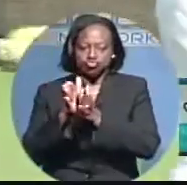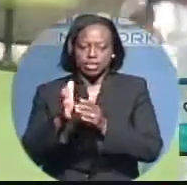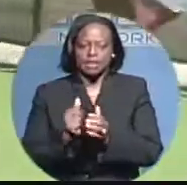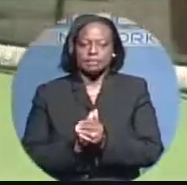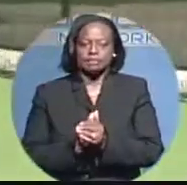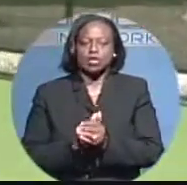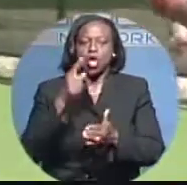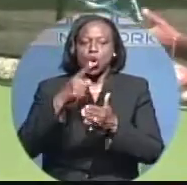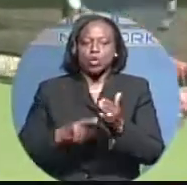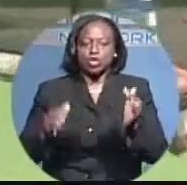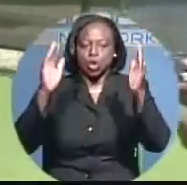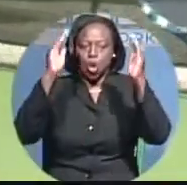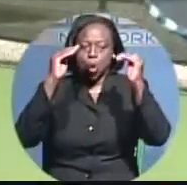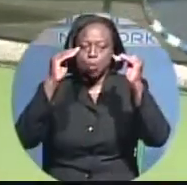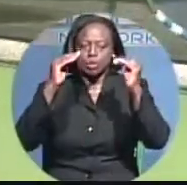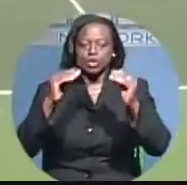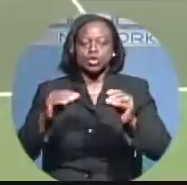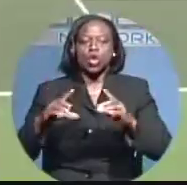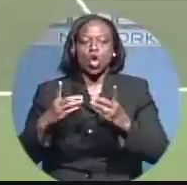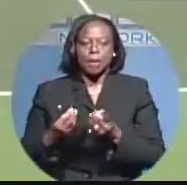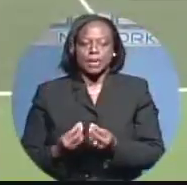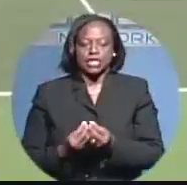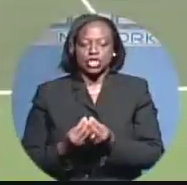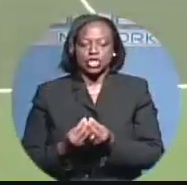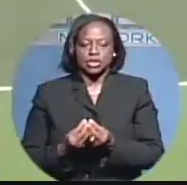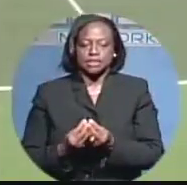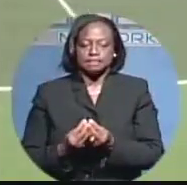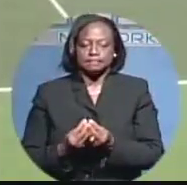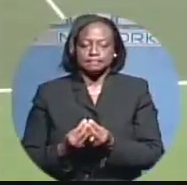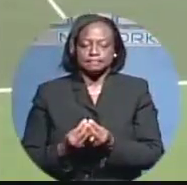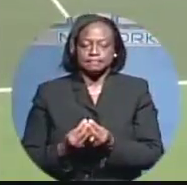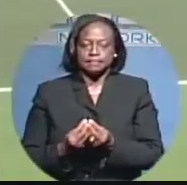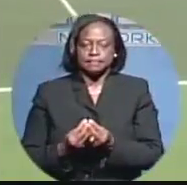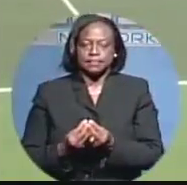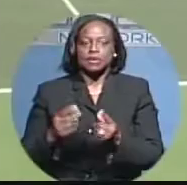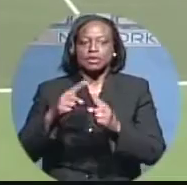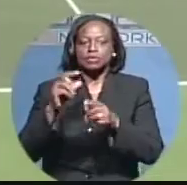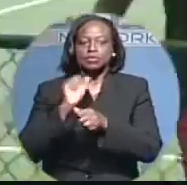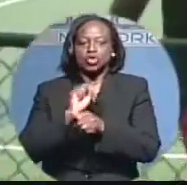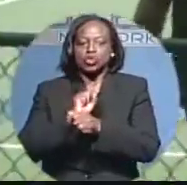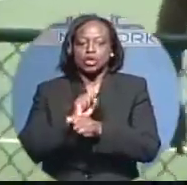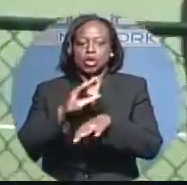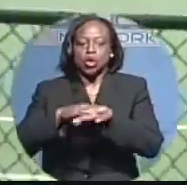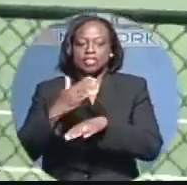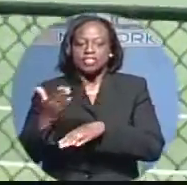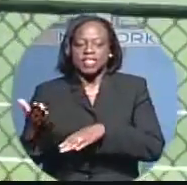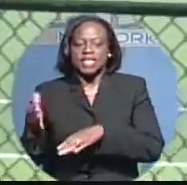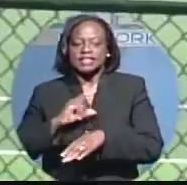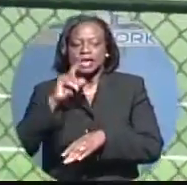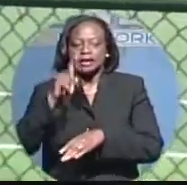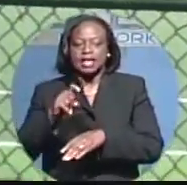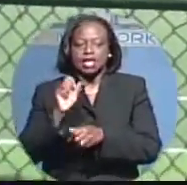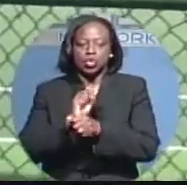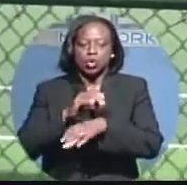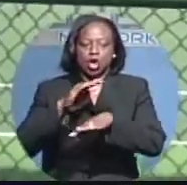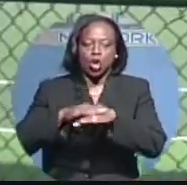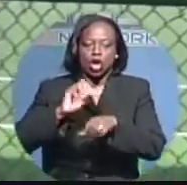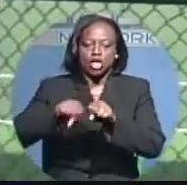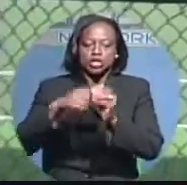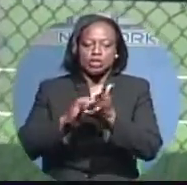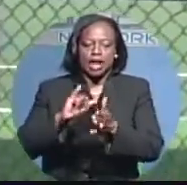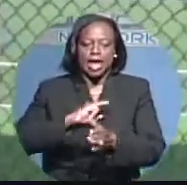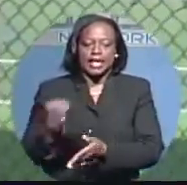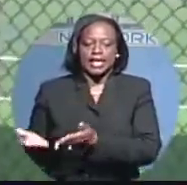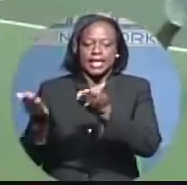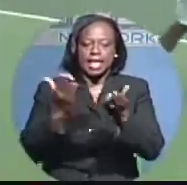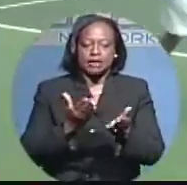hope to accomplish this week in terms of the practice sessions? To work on things I need to work on so that I could carry it